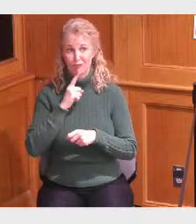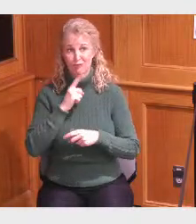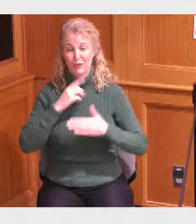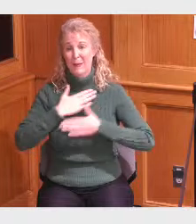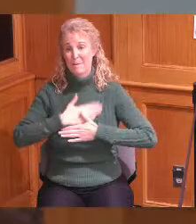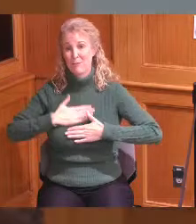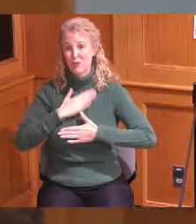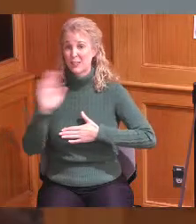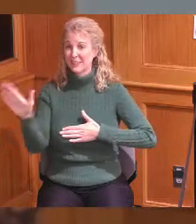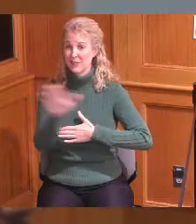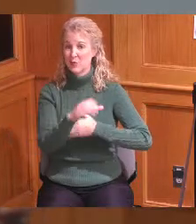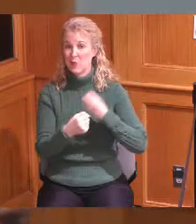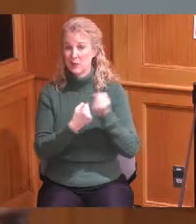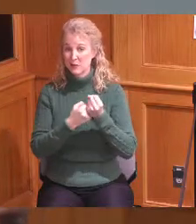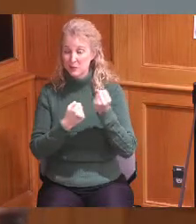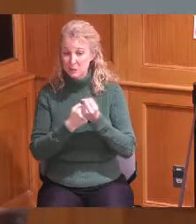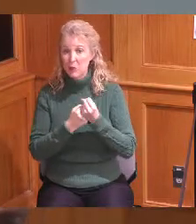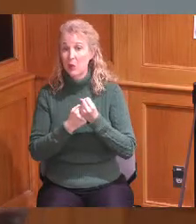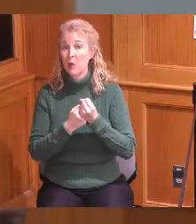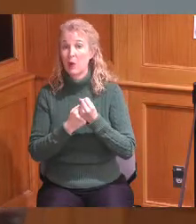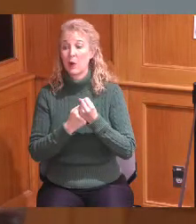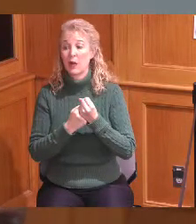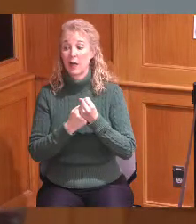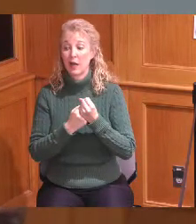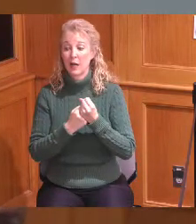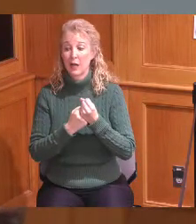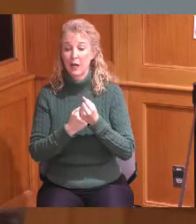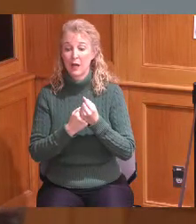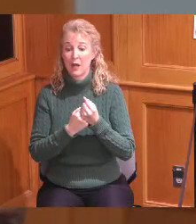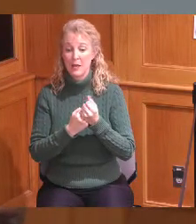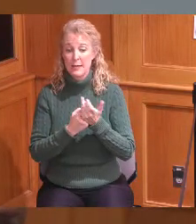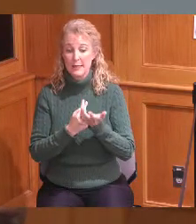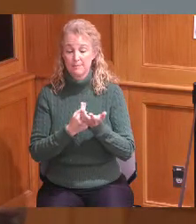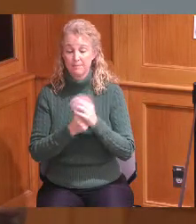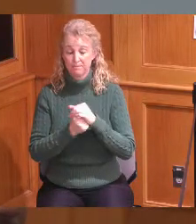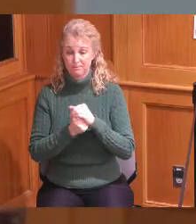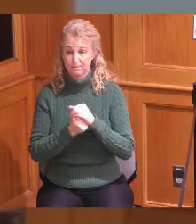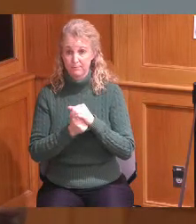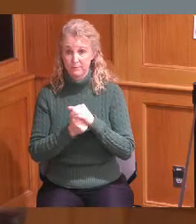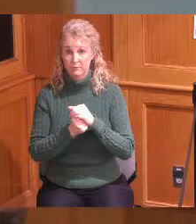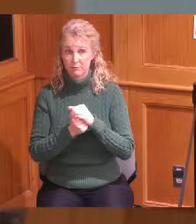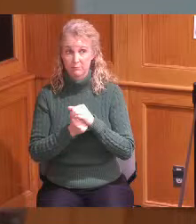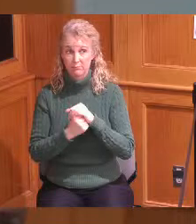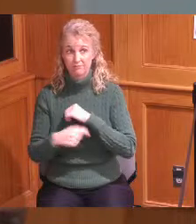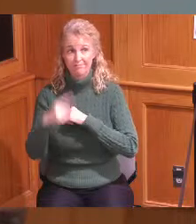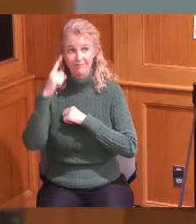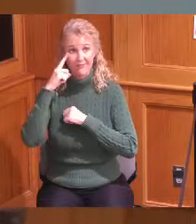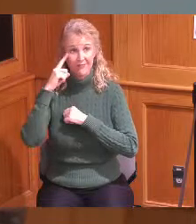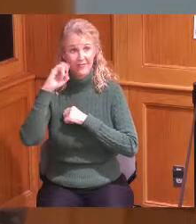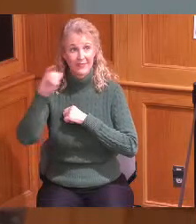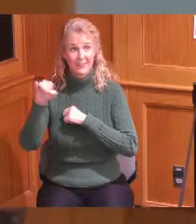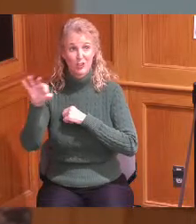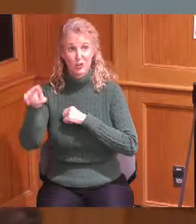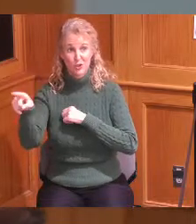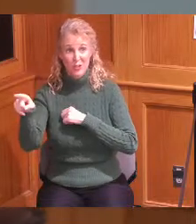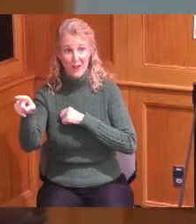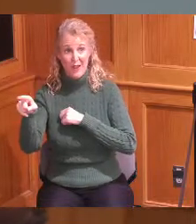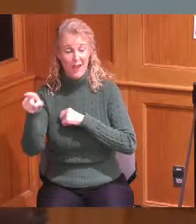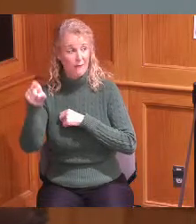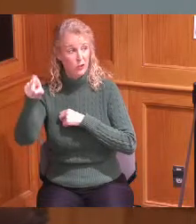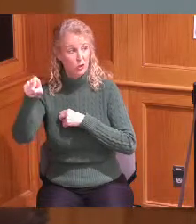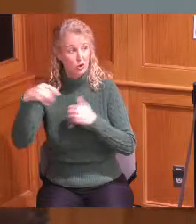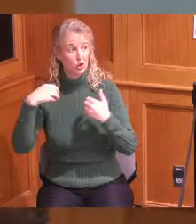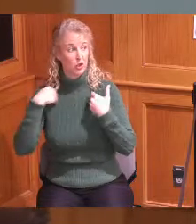the continued support. I think Administrator Ludo, you have the petition, or should